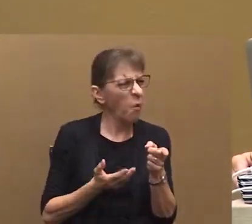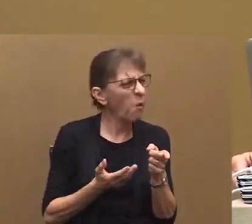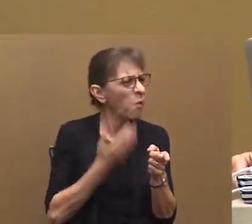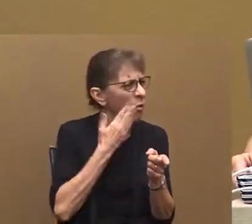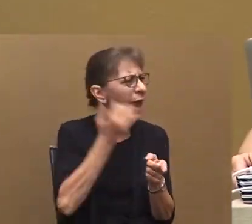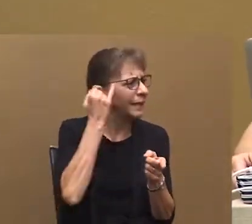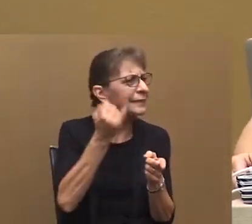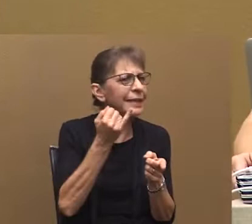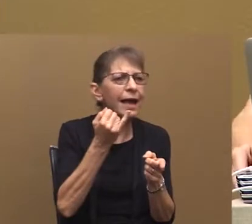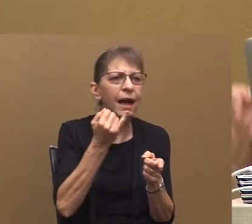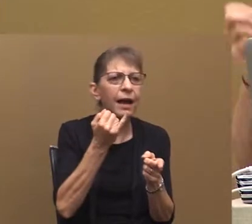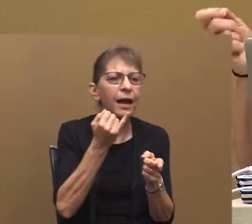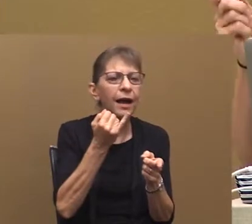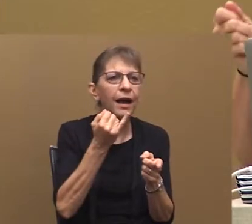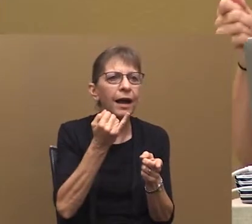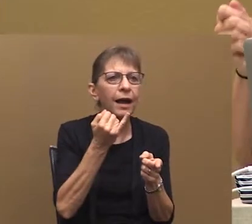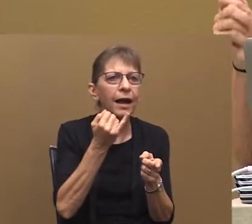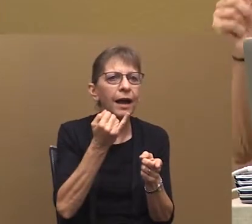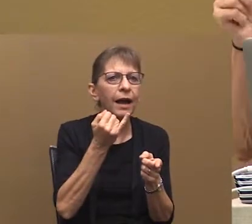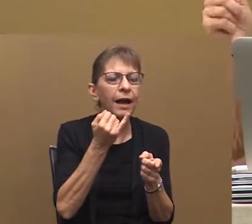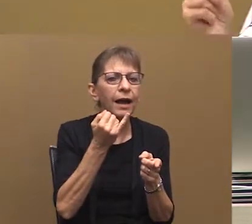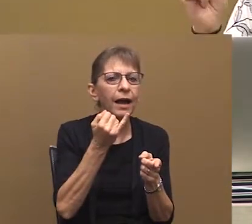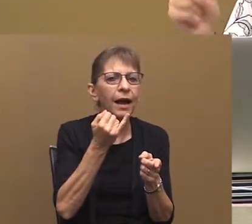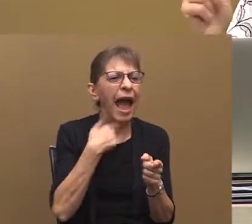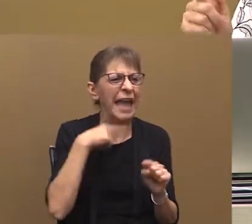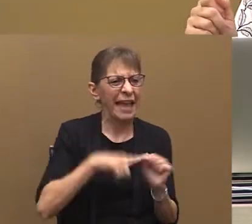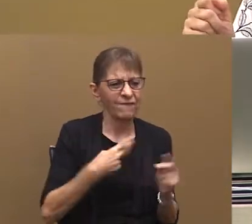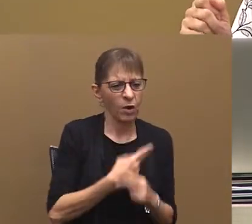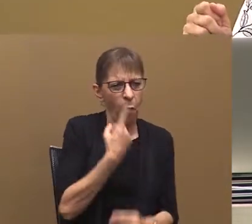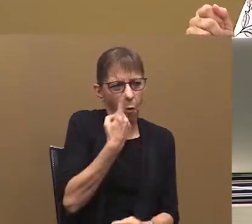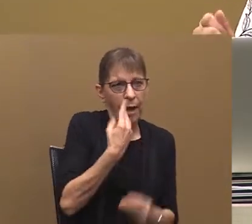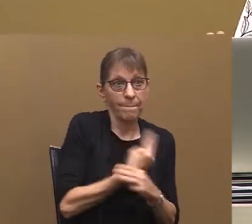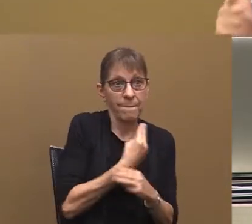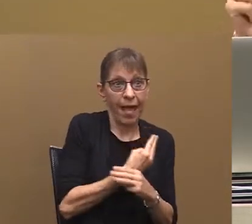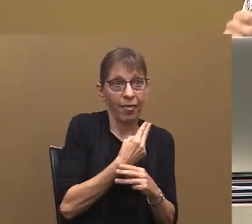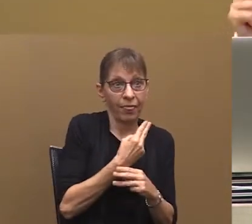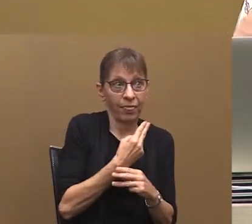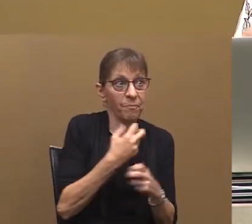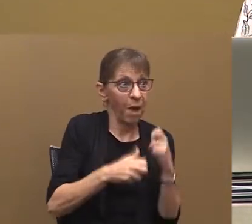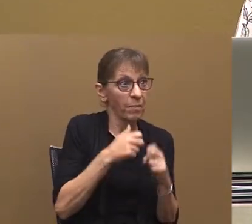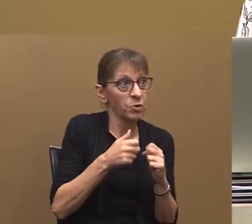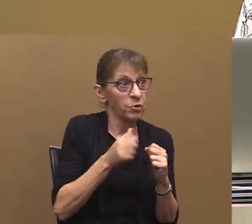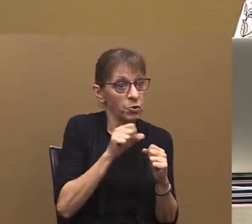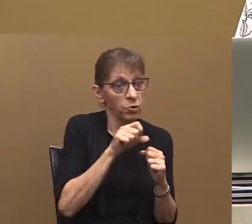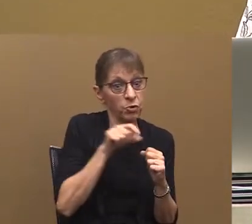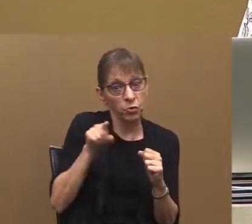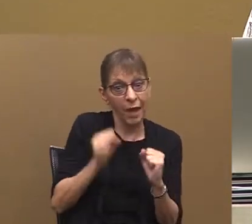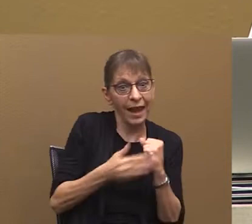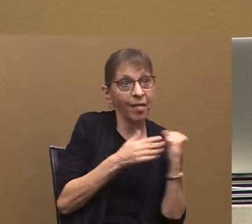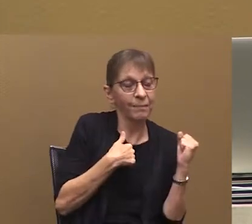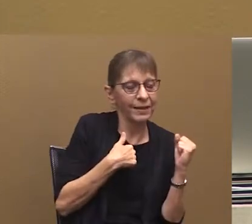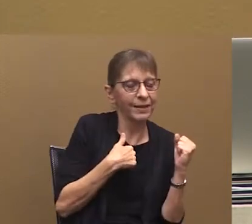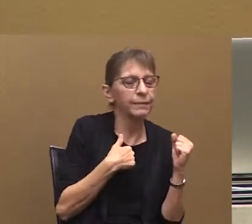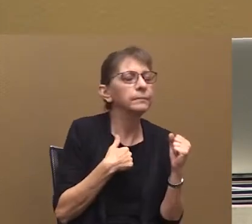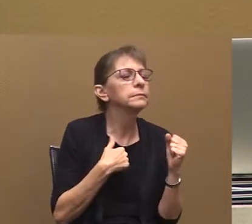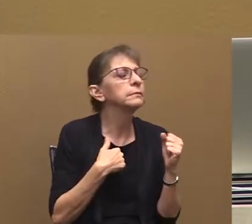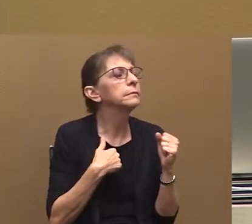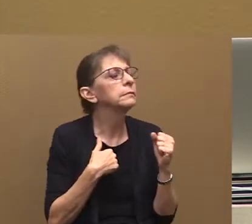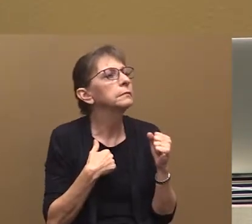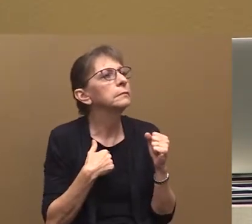know, that's a good idea because I can't figure out one math problem. Can you help me with the one math